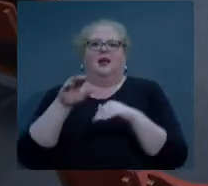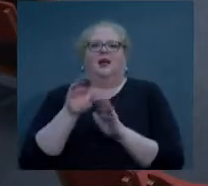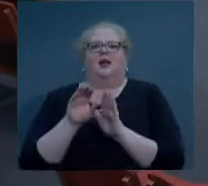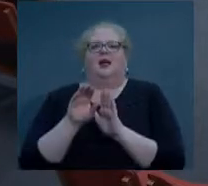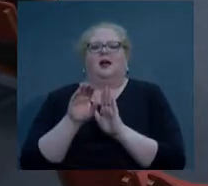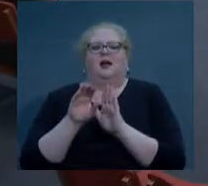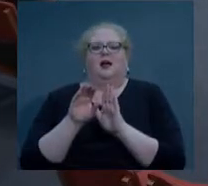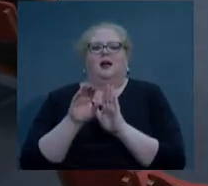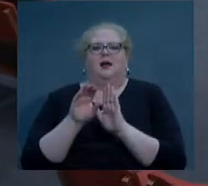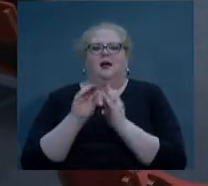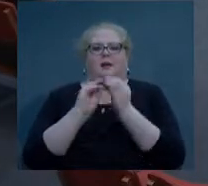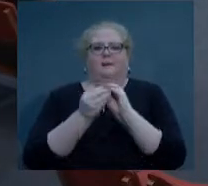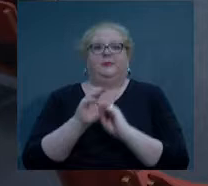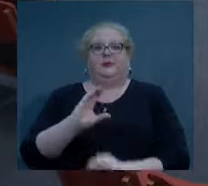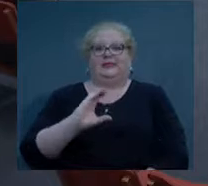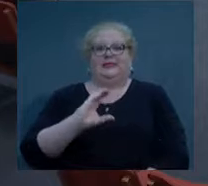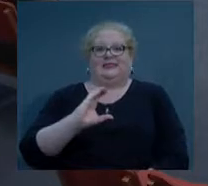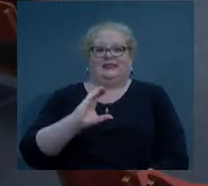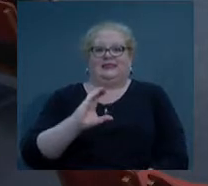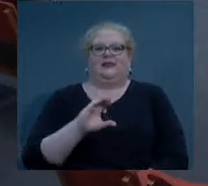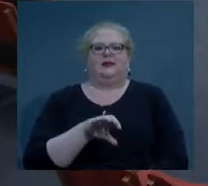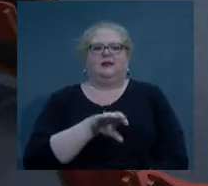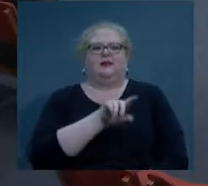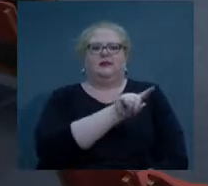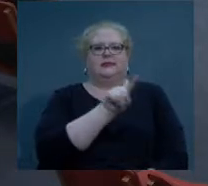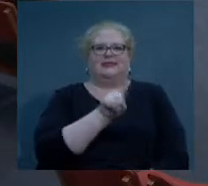Item C, file